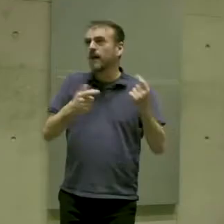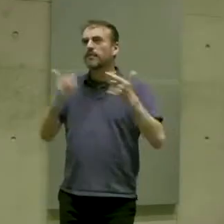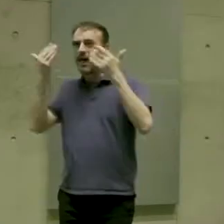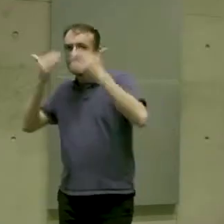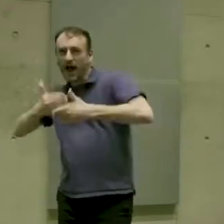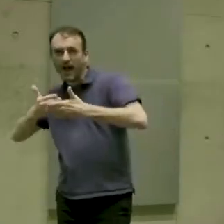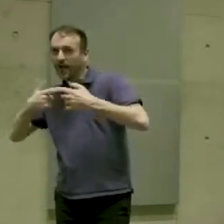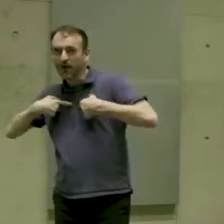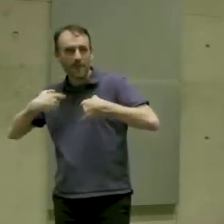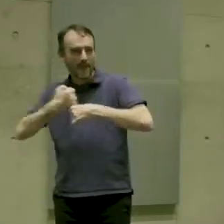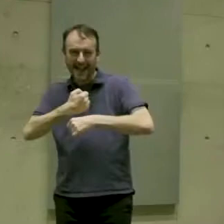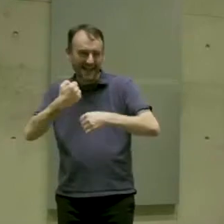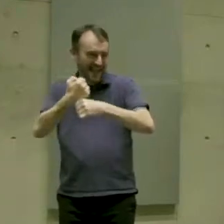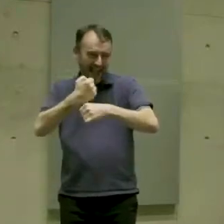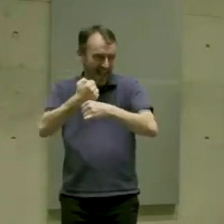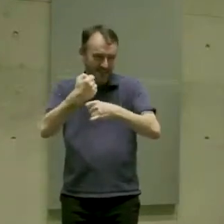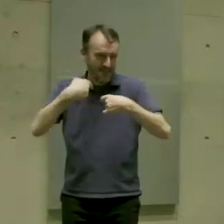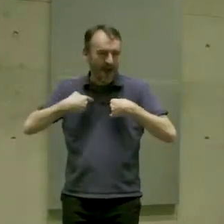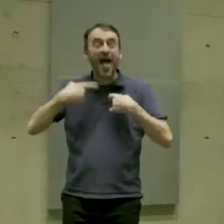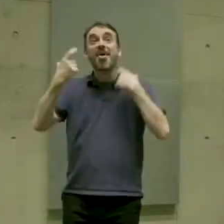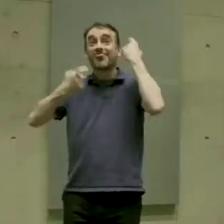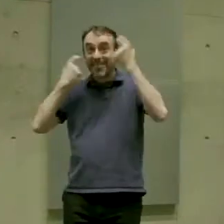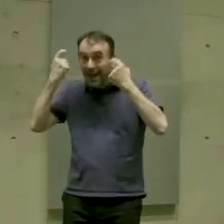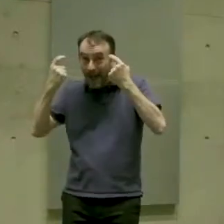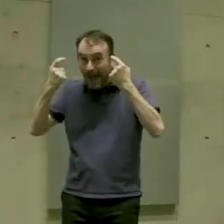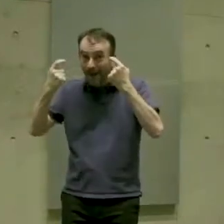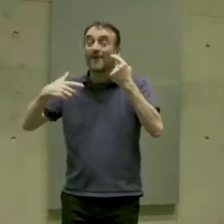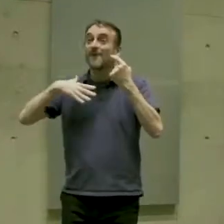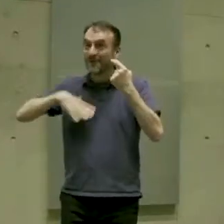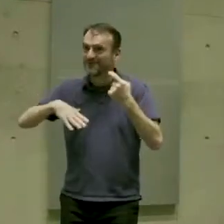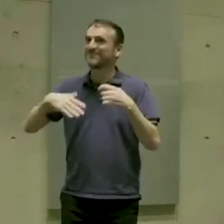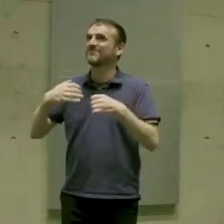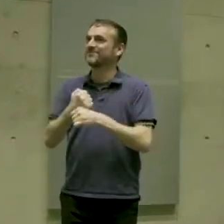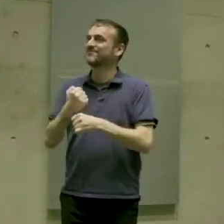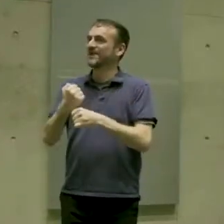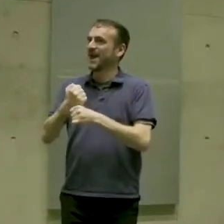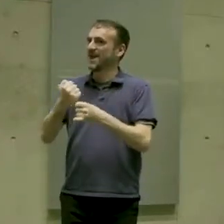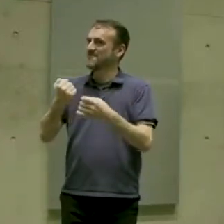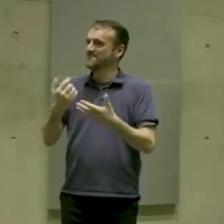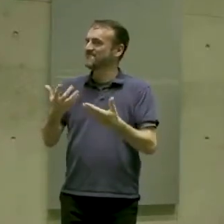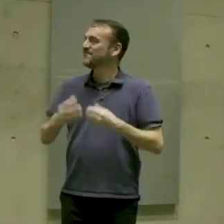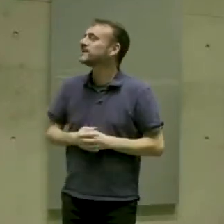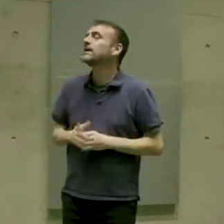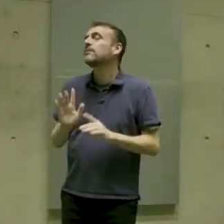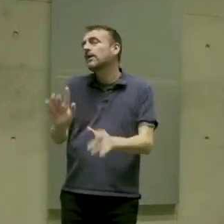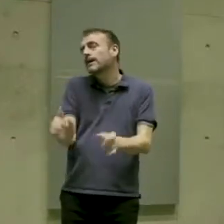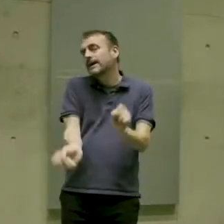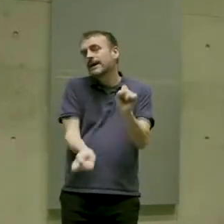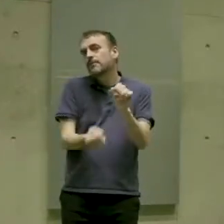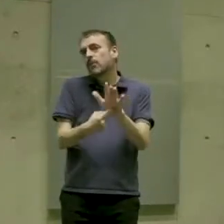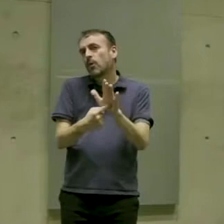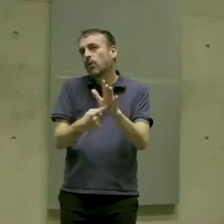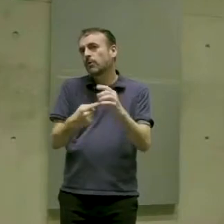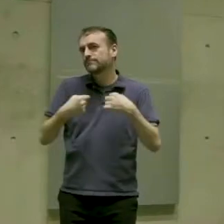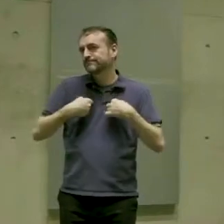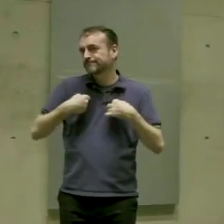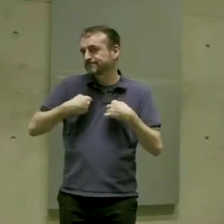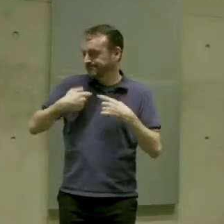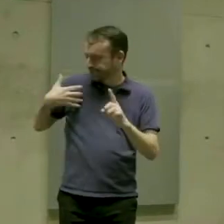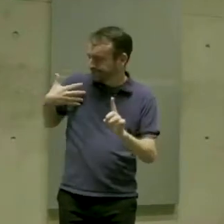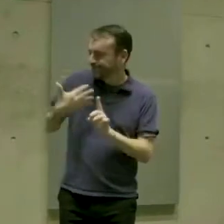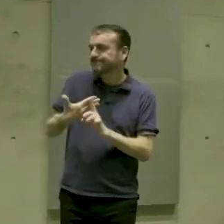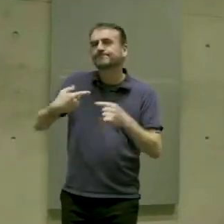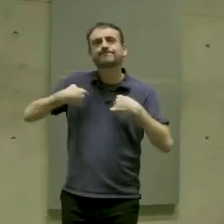And like maybe once in a blue moon, I actually do. But the most important thing about my background for this talk is